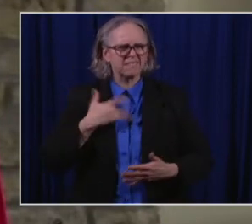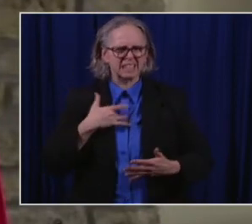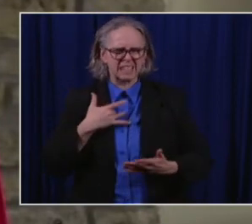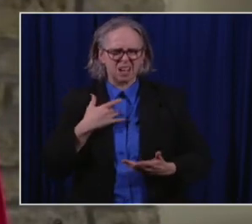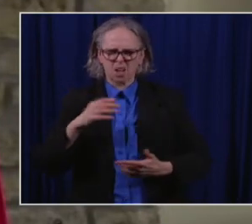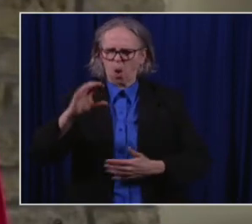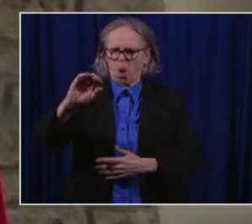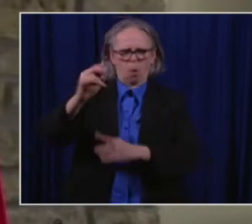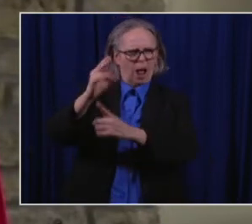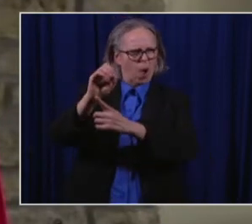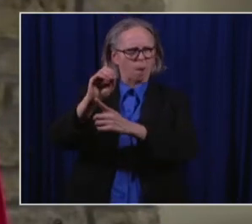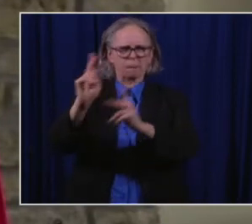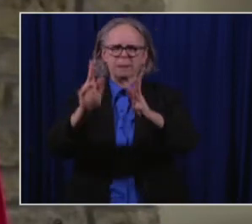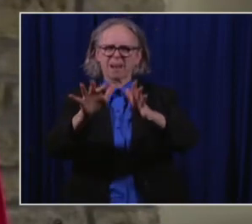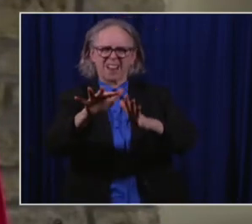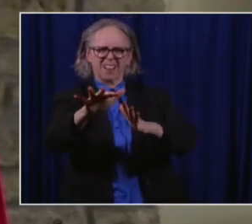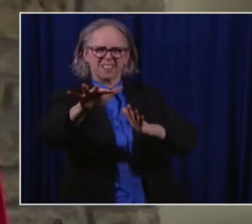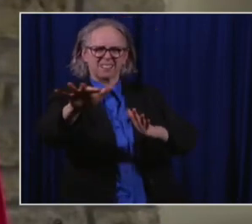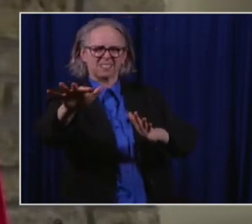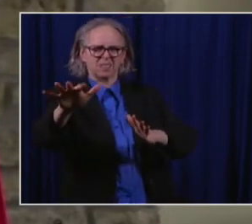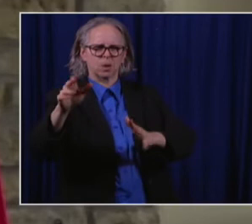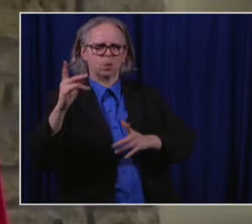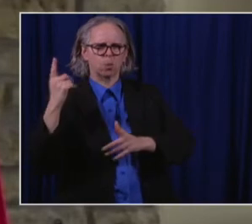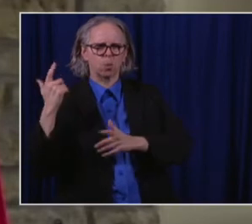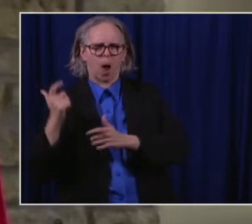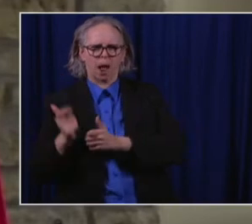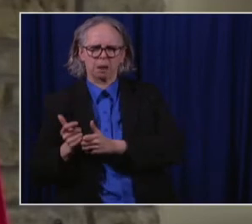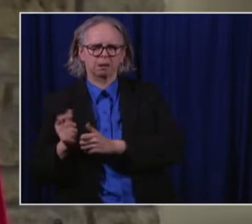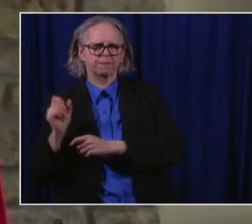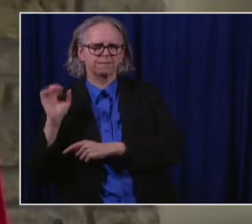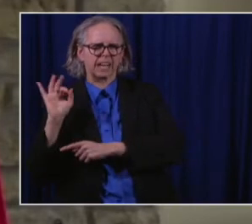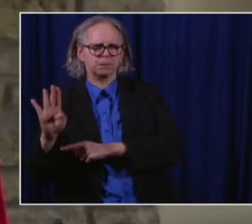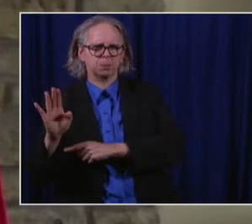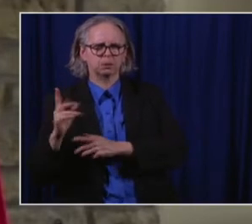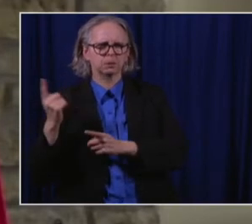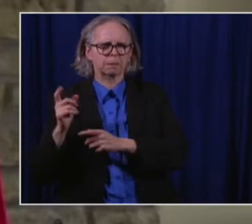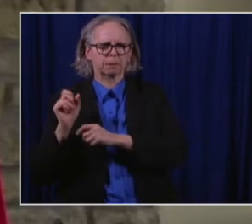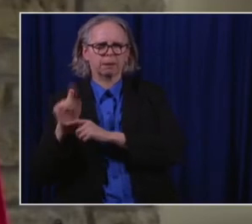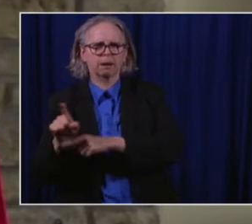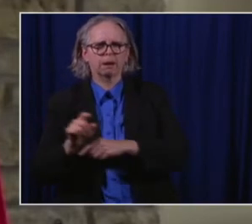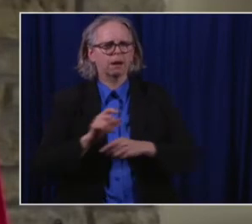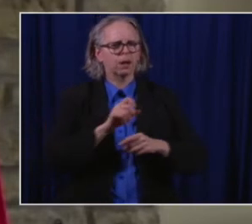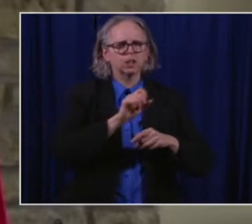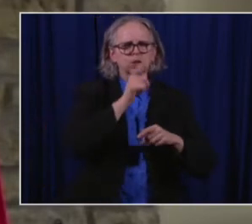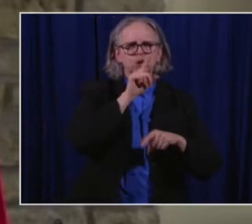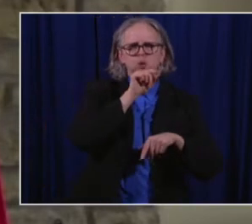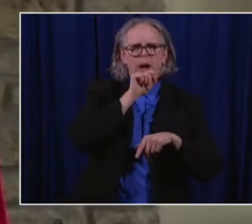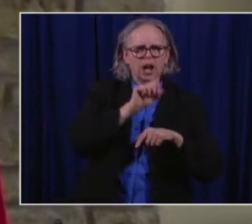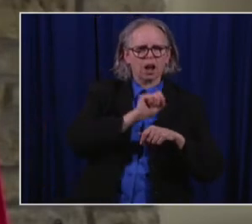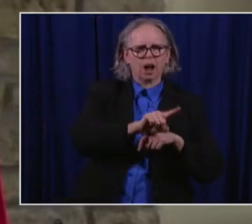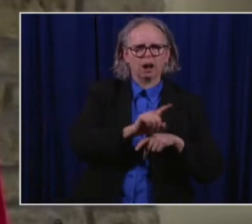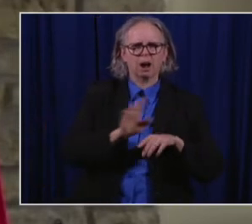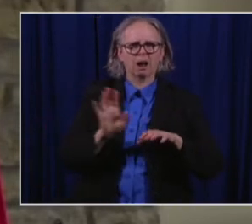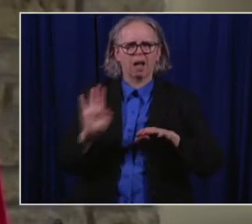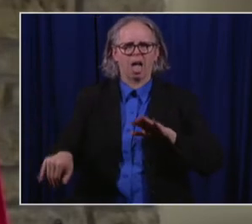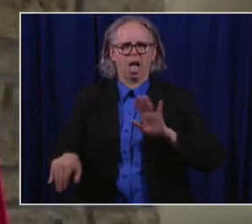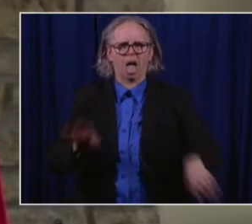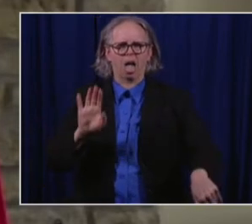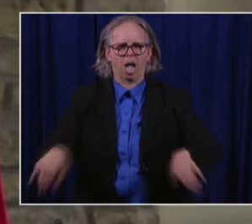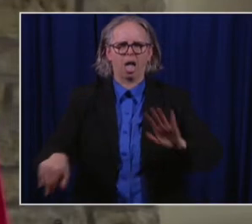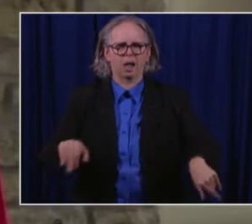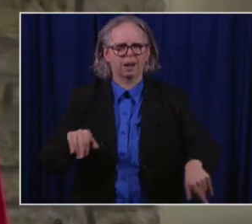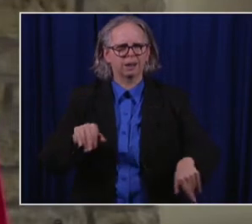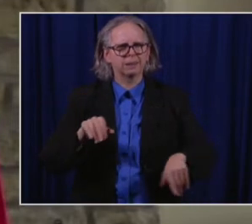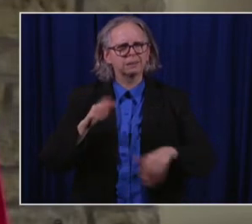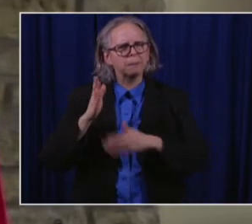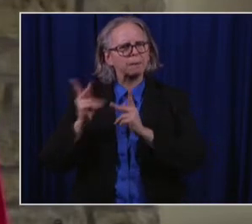Facebook. Look, Ohioans are independent thinkers, and I don't ask them to, take my word for